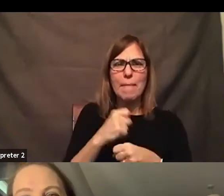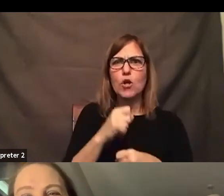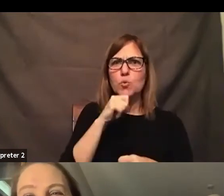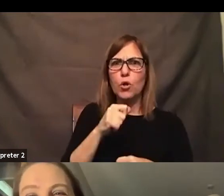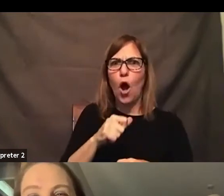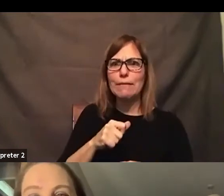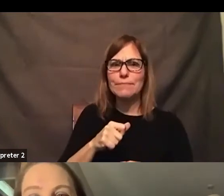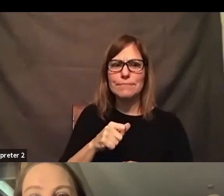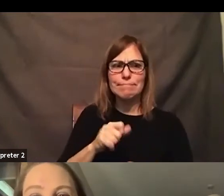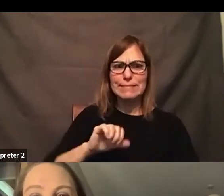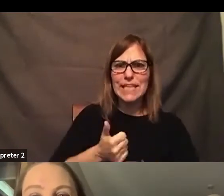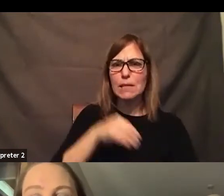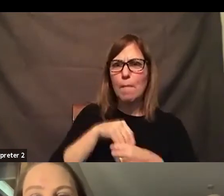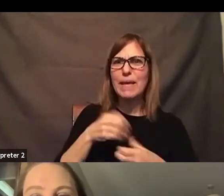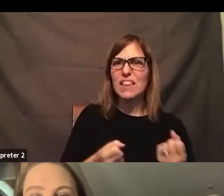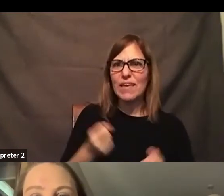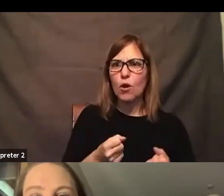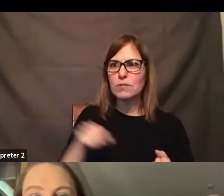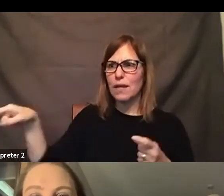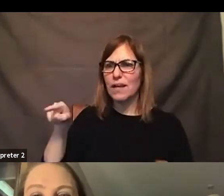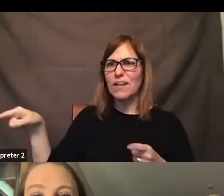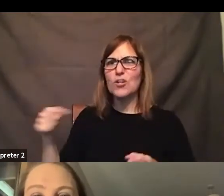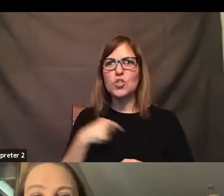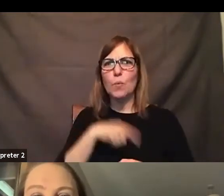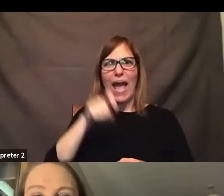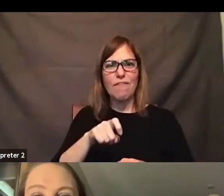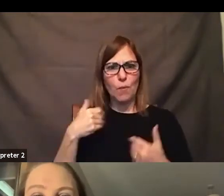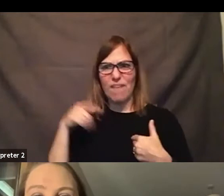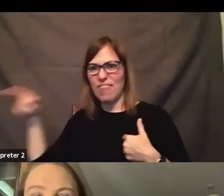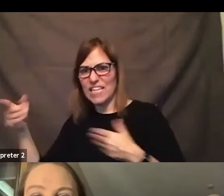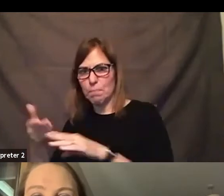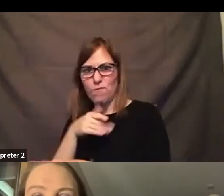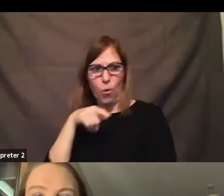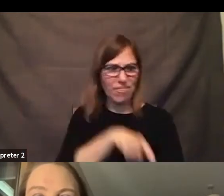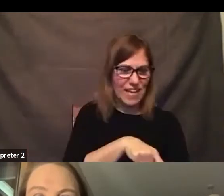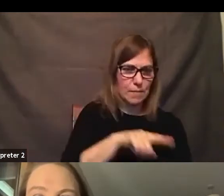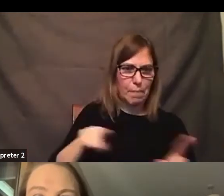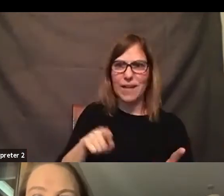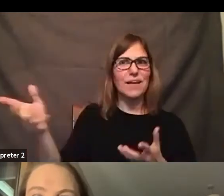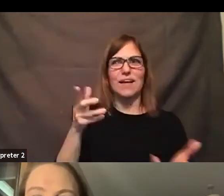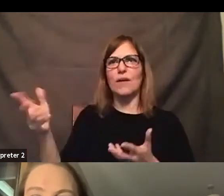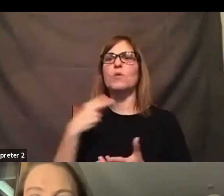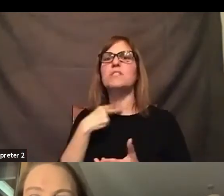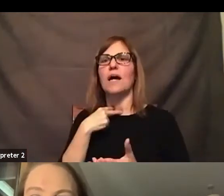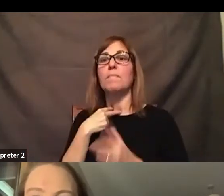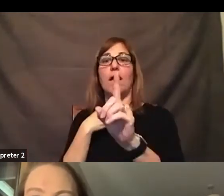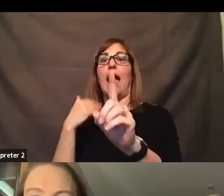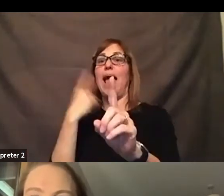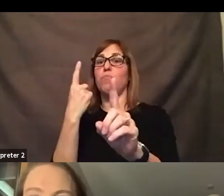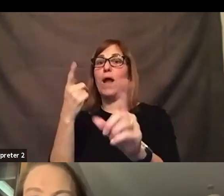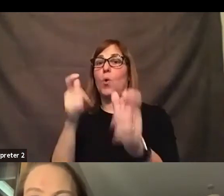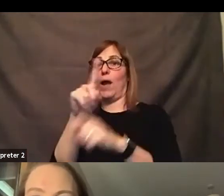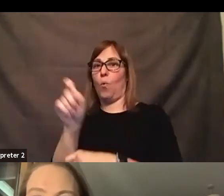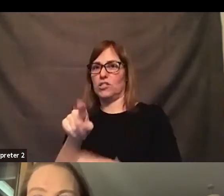egg conundrum. Well, although it's perfect for the previous panel. One quick question that I think is